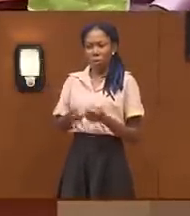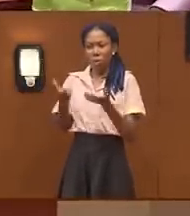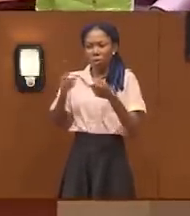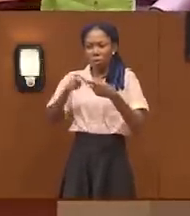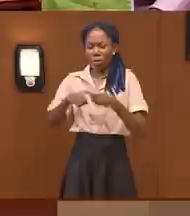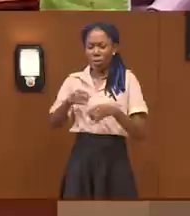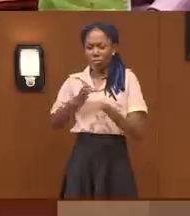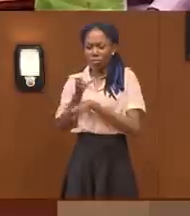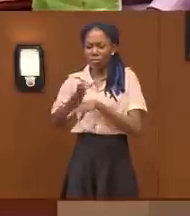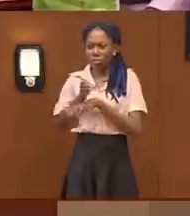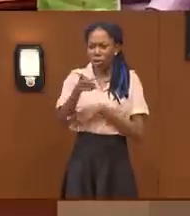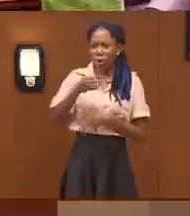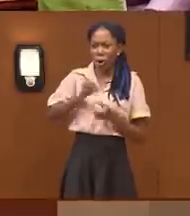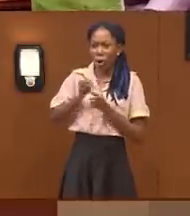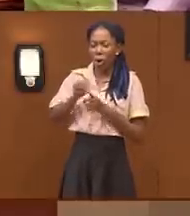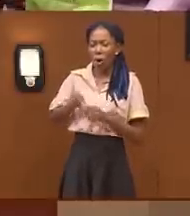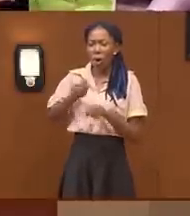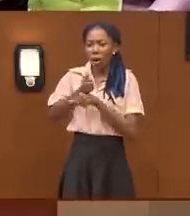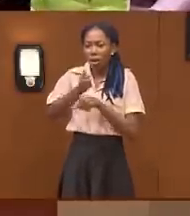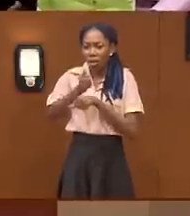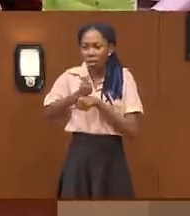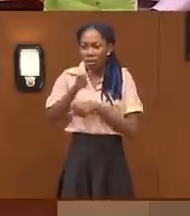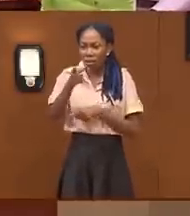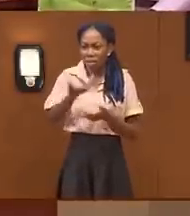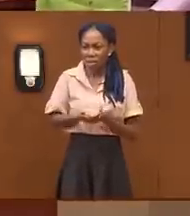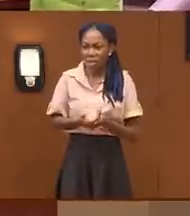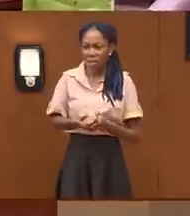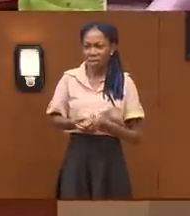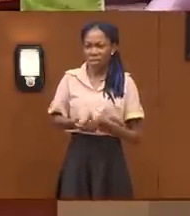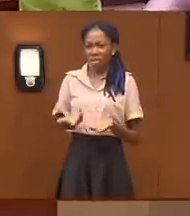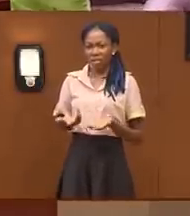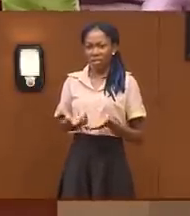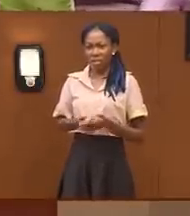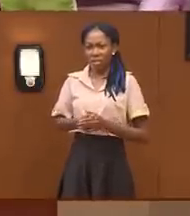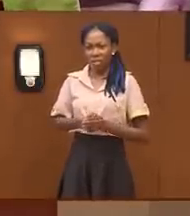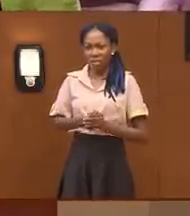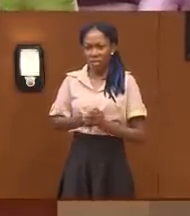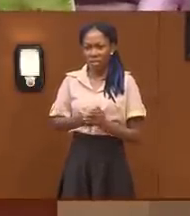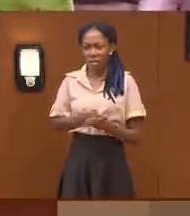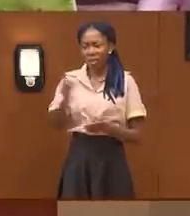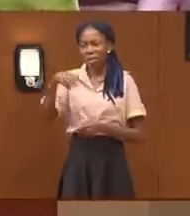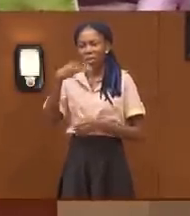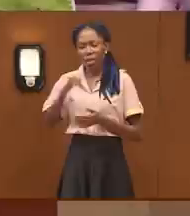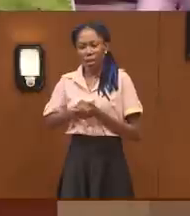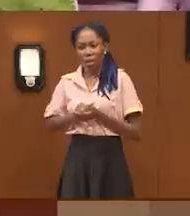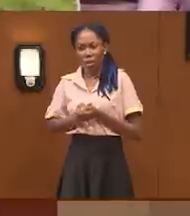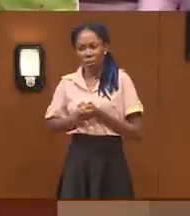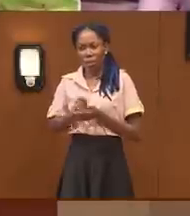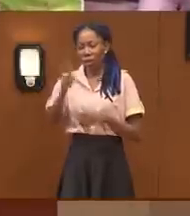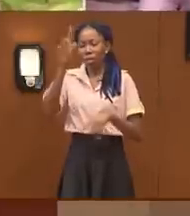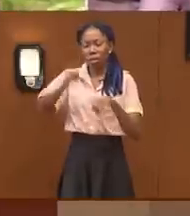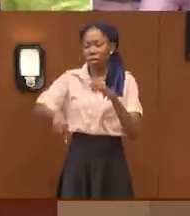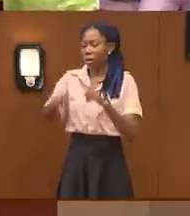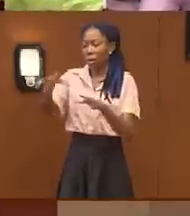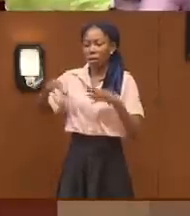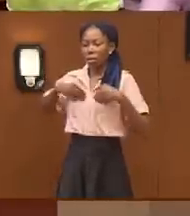Yes. You told me an Anambra man. Night. That you show me that you're an Anambra man. I don't know what that means. Austin. You can't, Mr. Sylvester, I won't give you